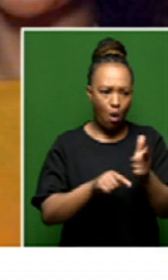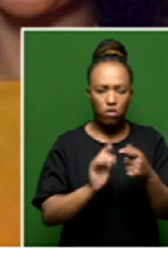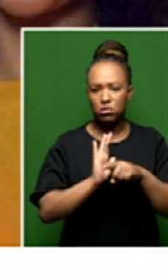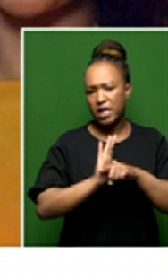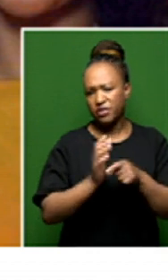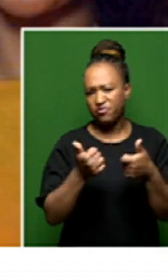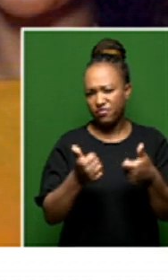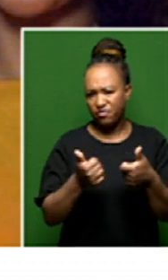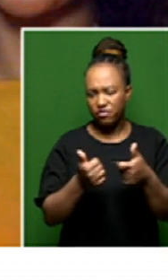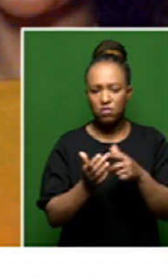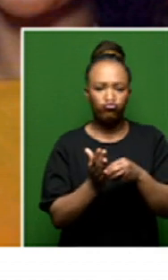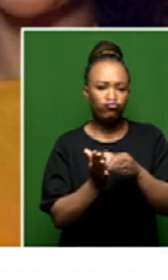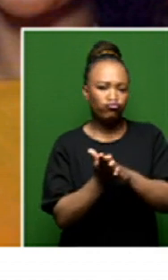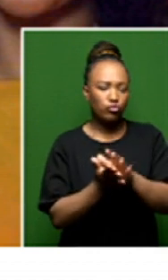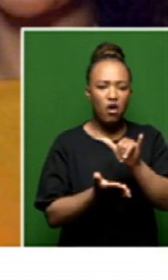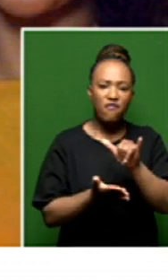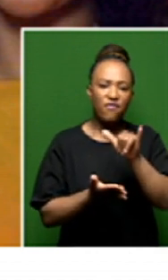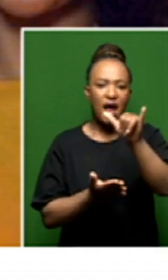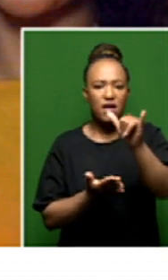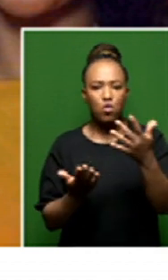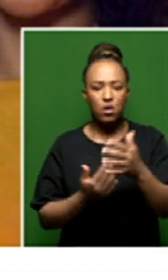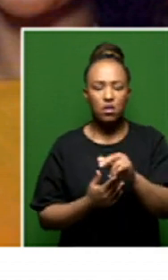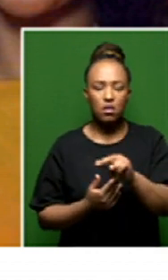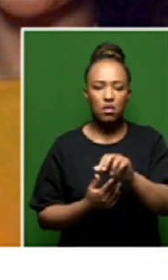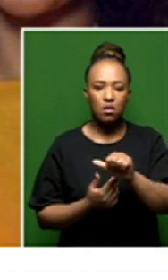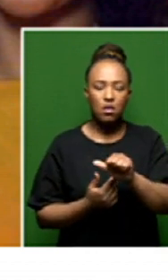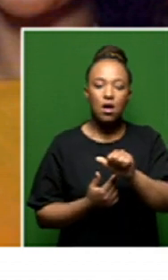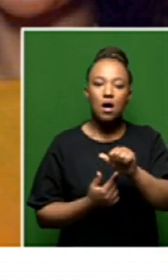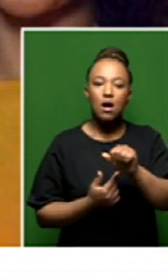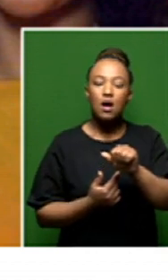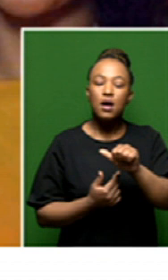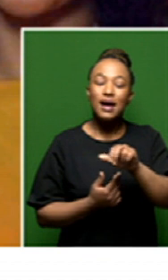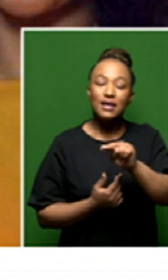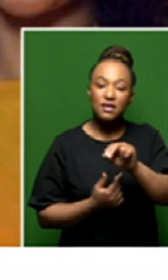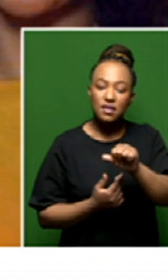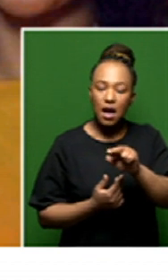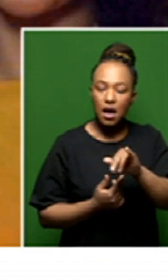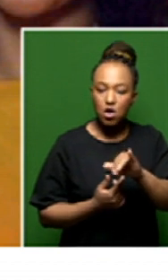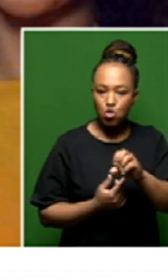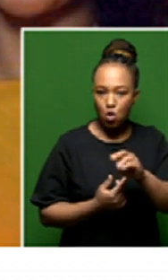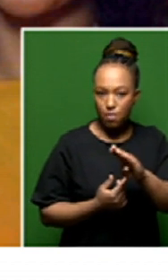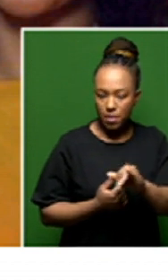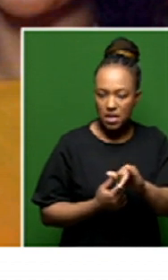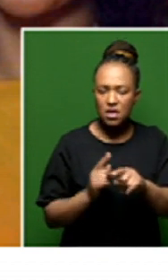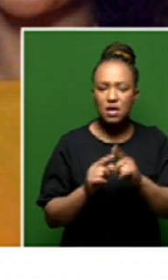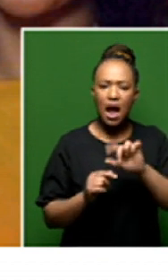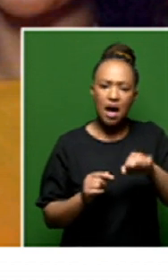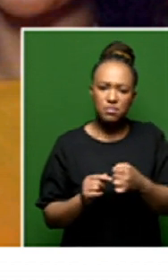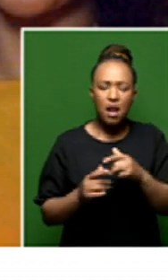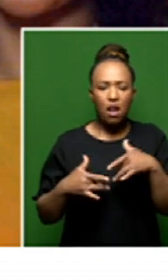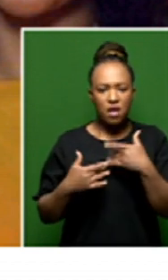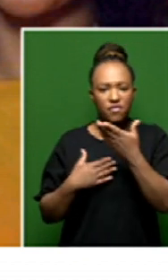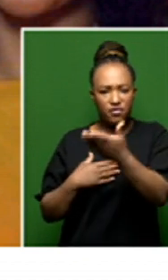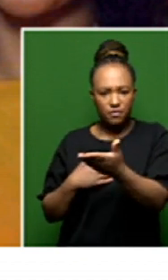Nairobi. I travel quite frequently to Nairobi as my husband lives and works here. Boarded my flight to